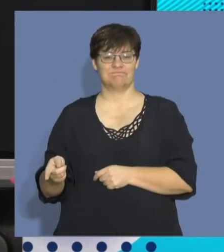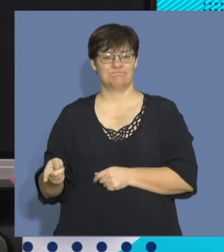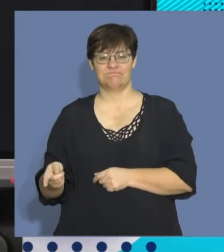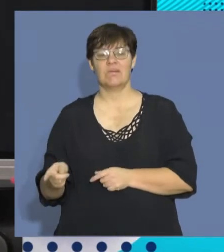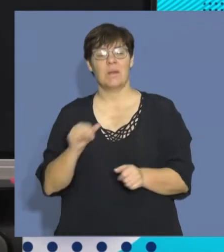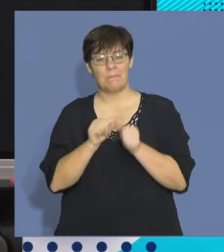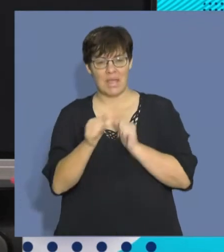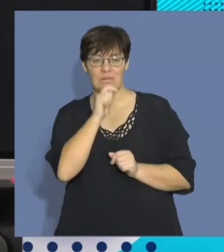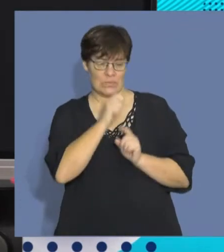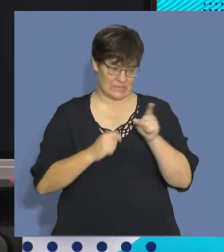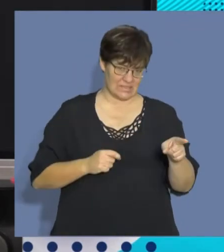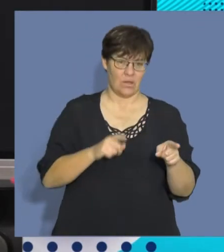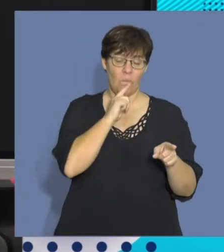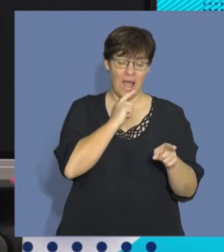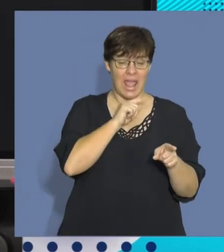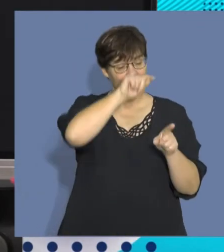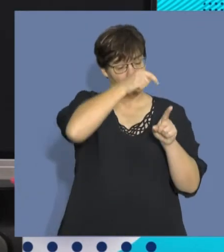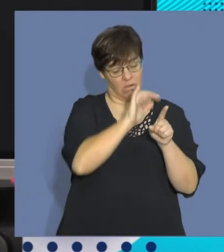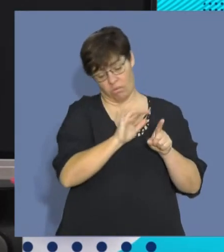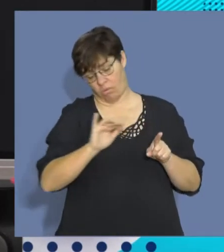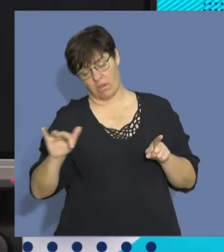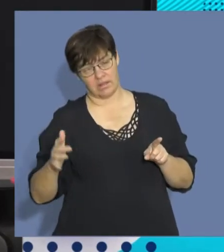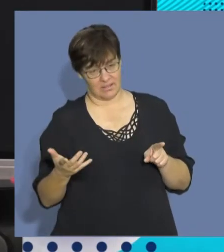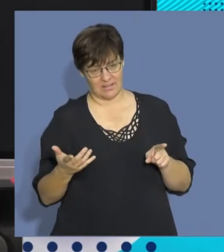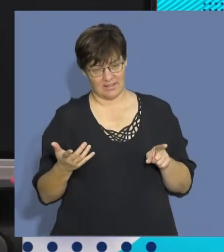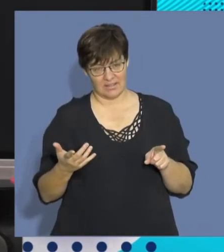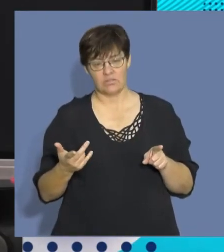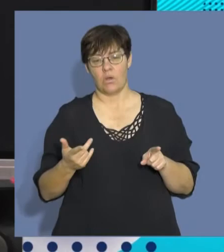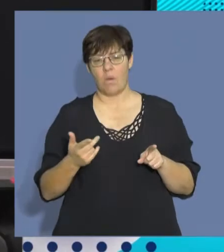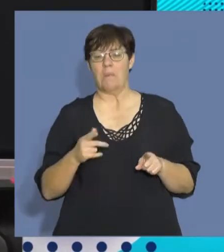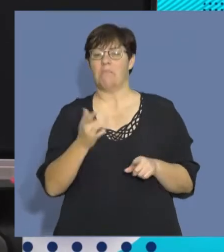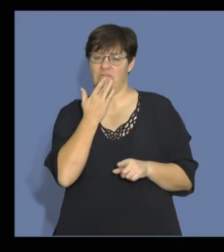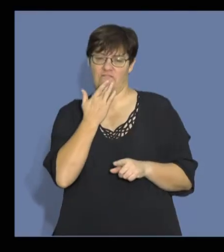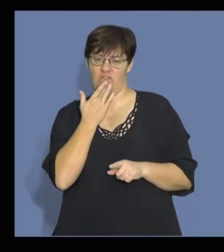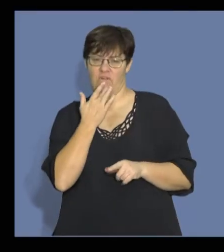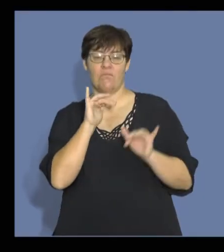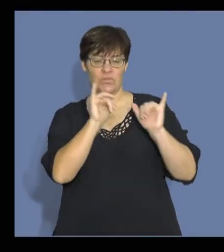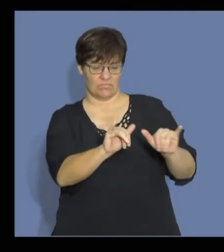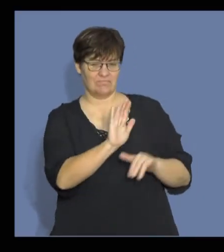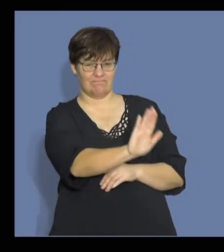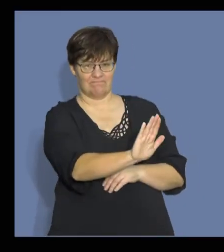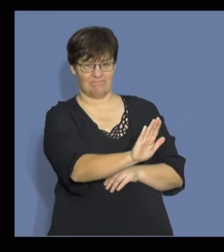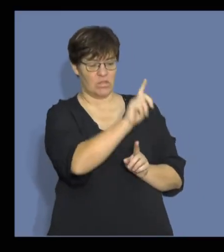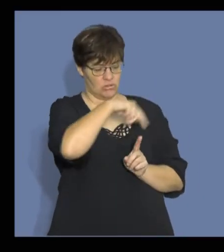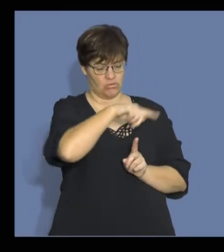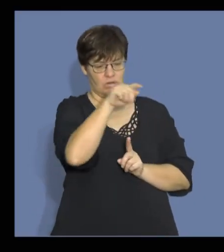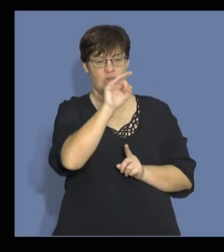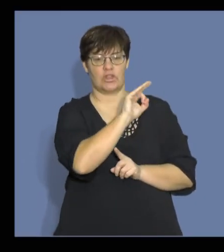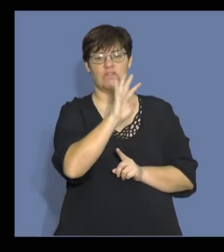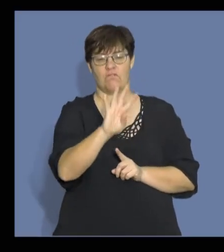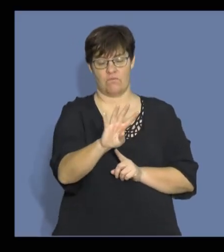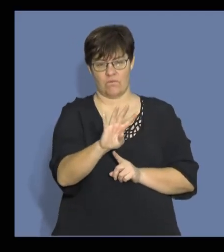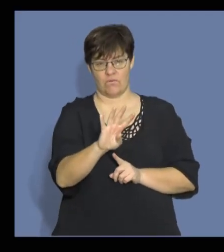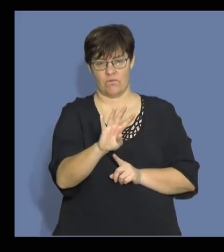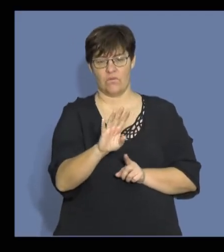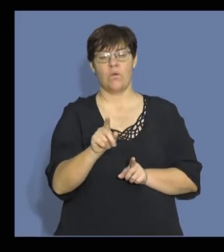value, we might lose accuracy. And so specifically, we're always going to leave it in this form, the square root of